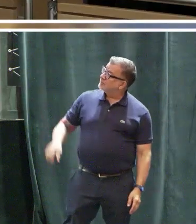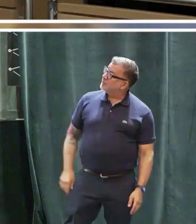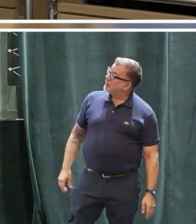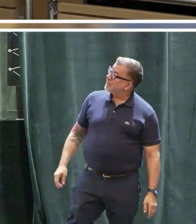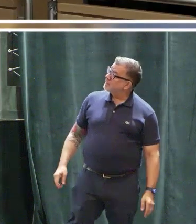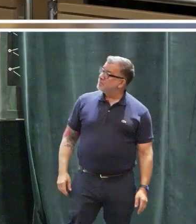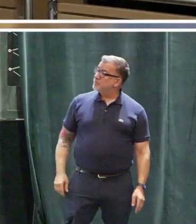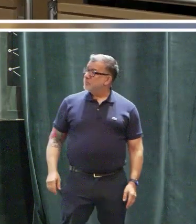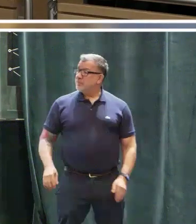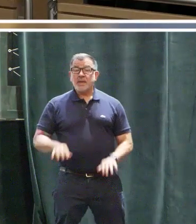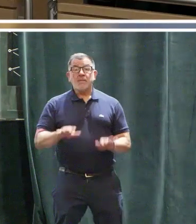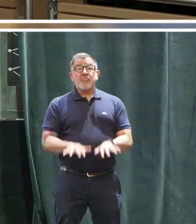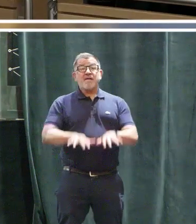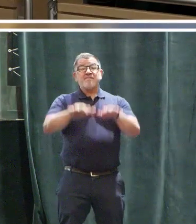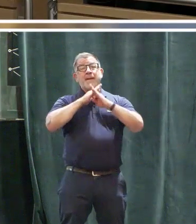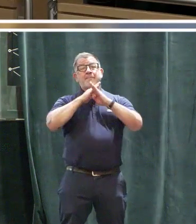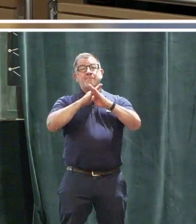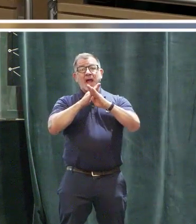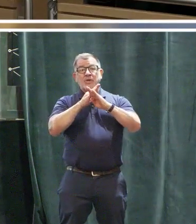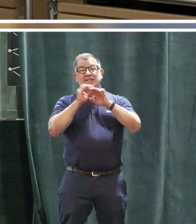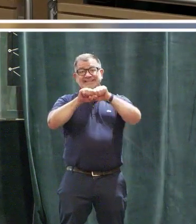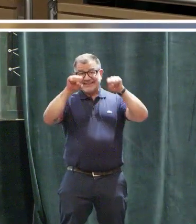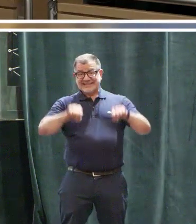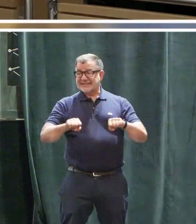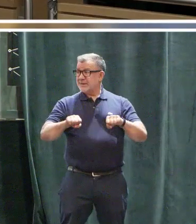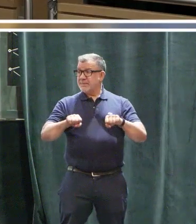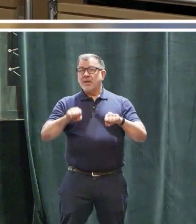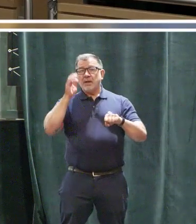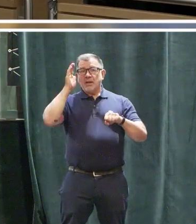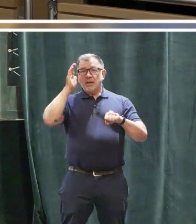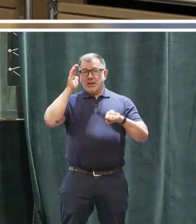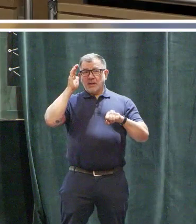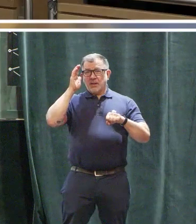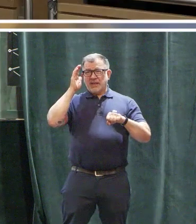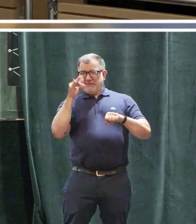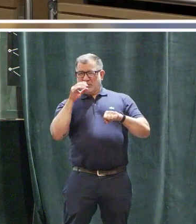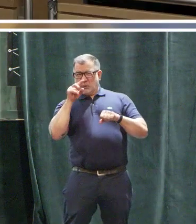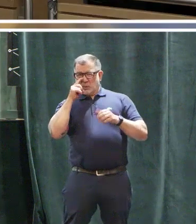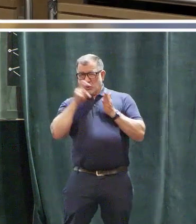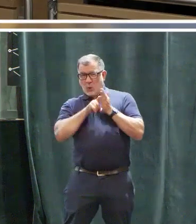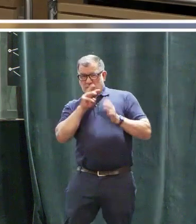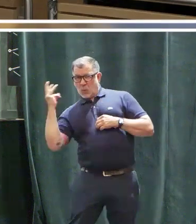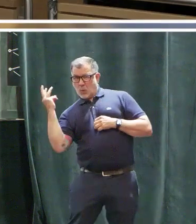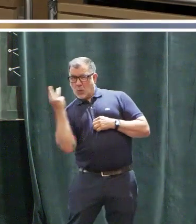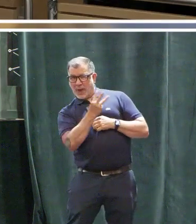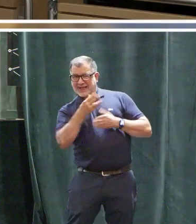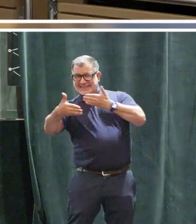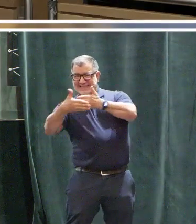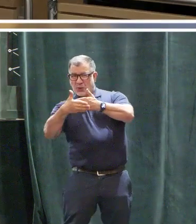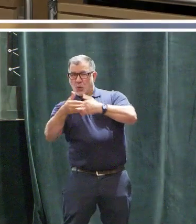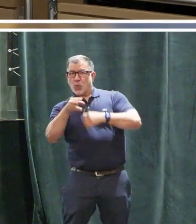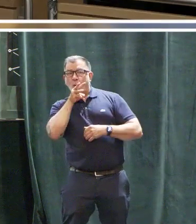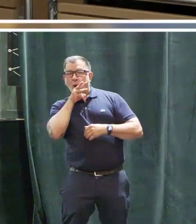the flood barrier system will look upon completion. We're looking westward towards the water along, again,